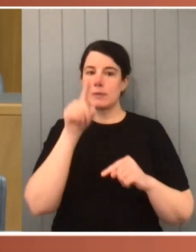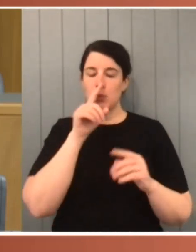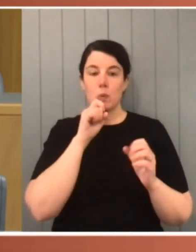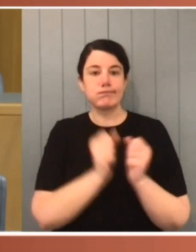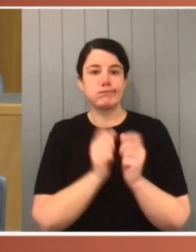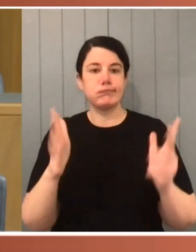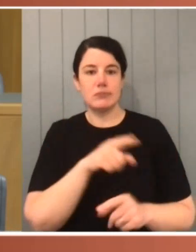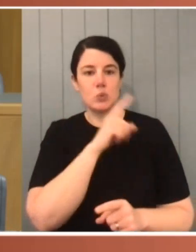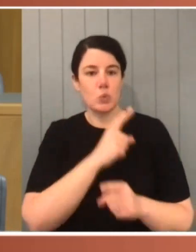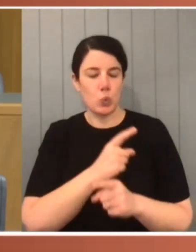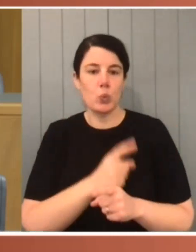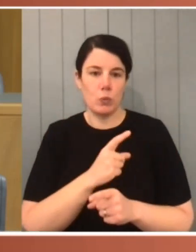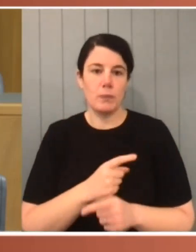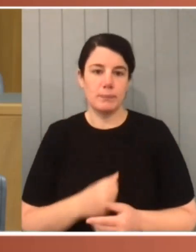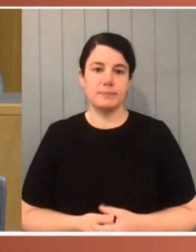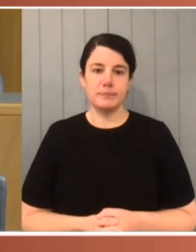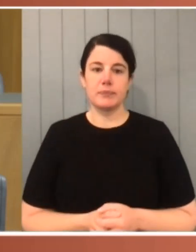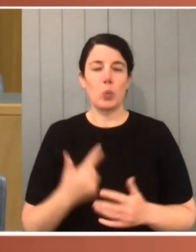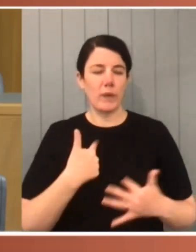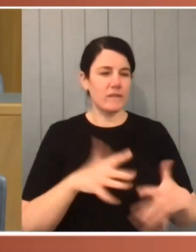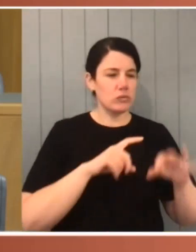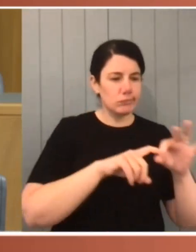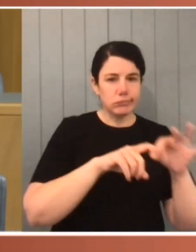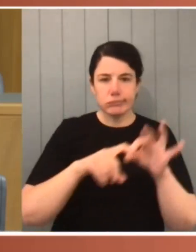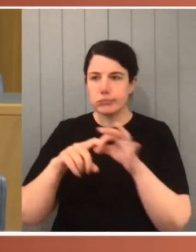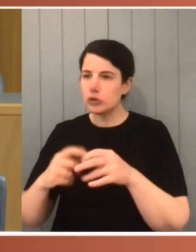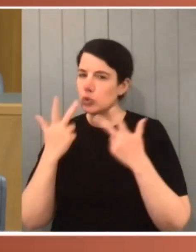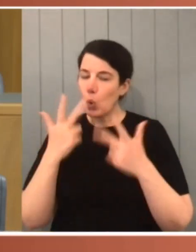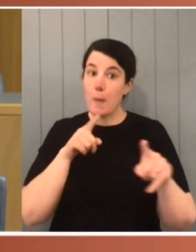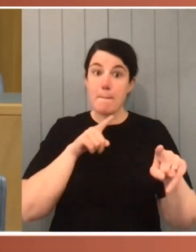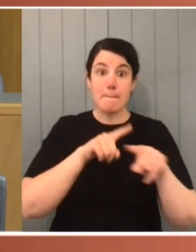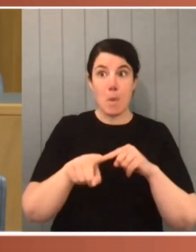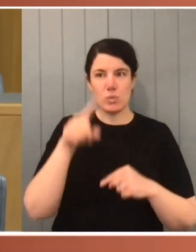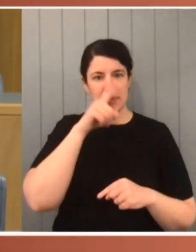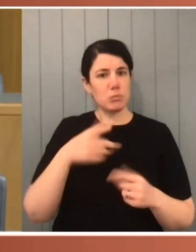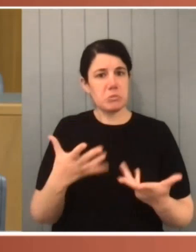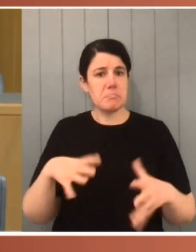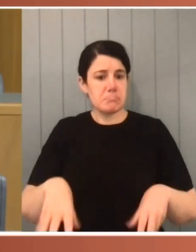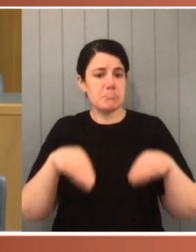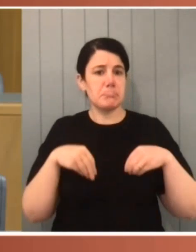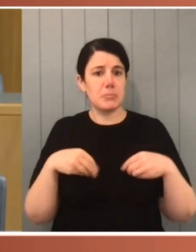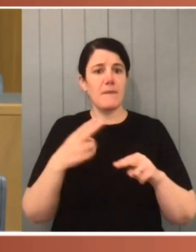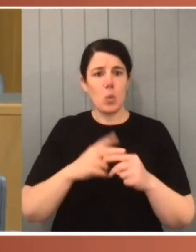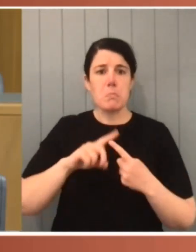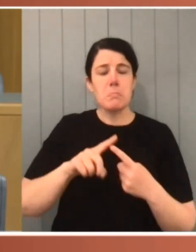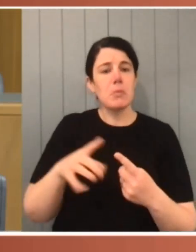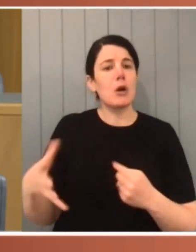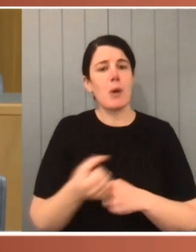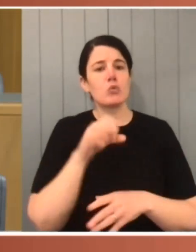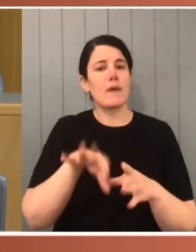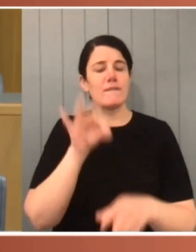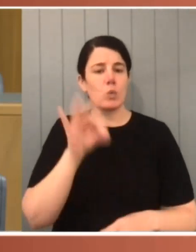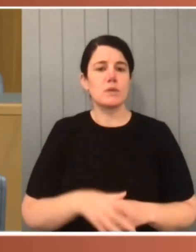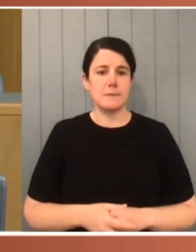the party's polling that showed overwhelming public support for maintaining the status quo.